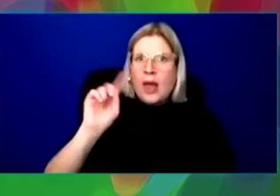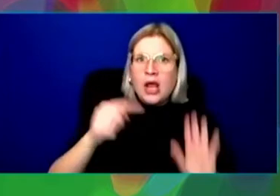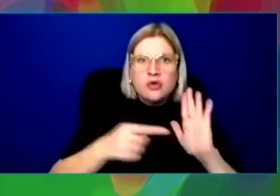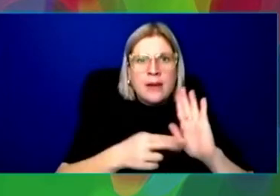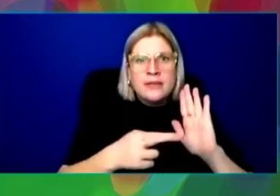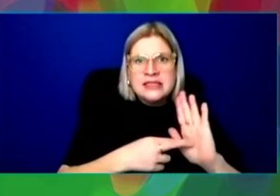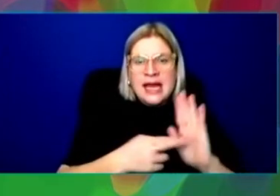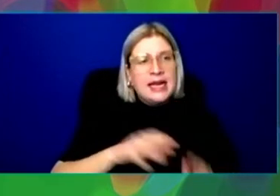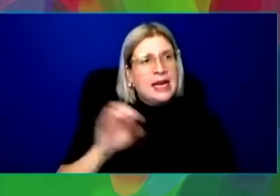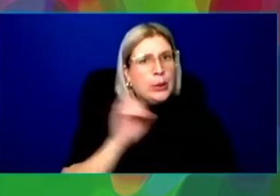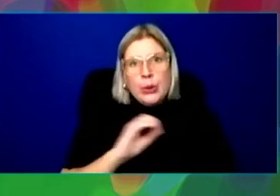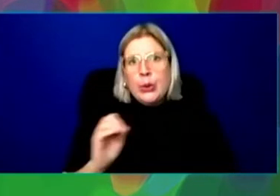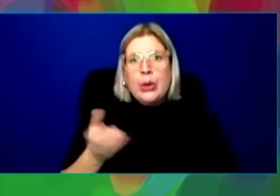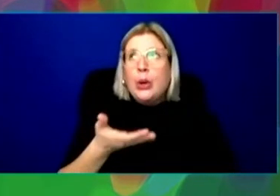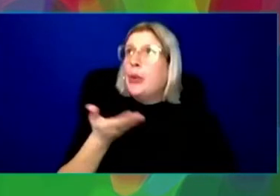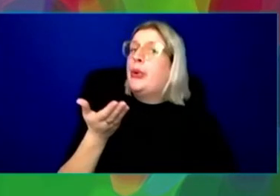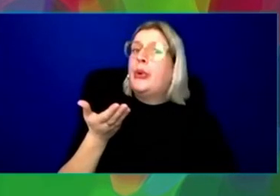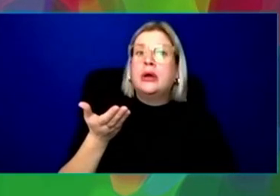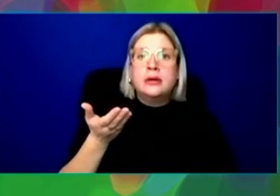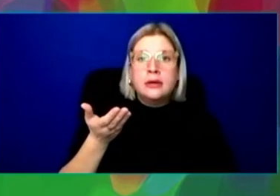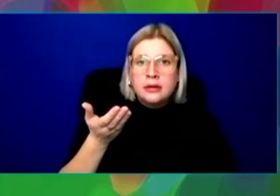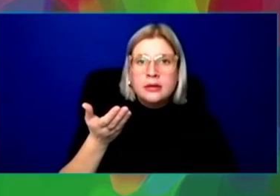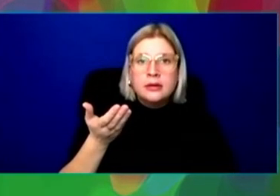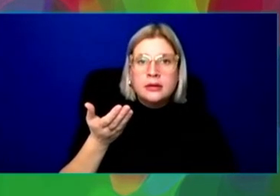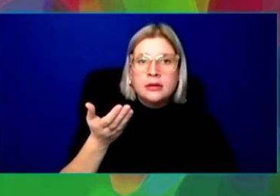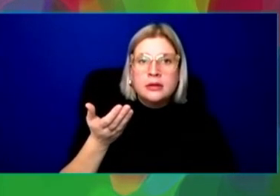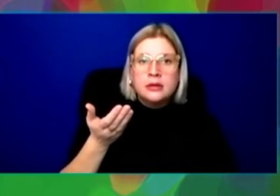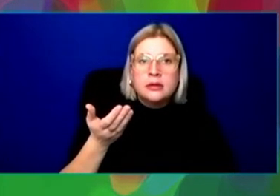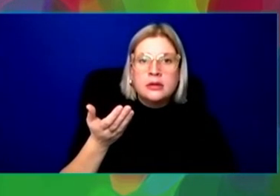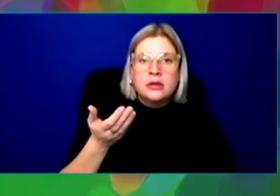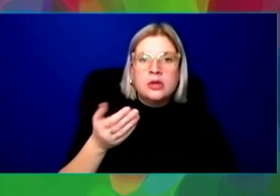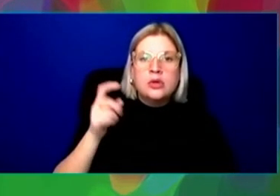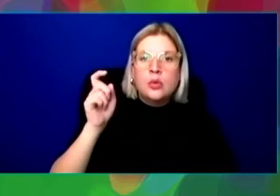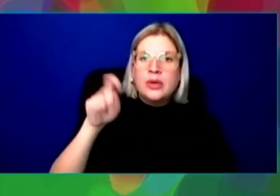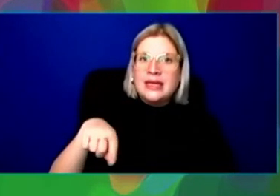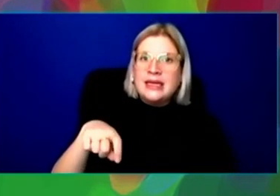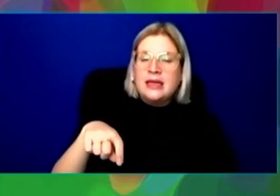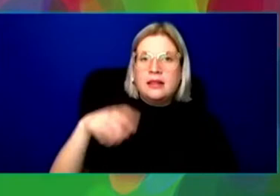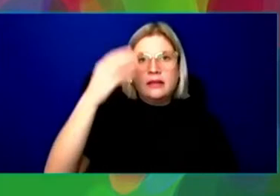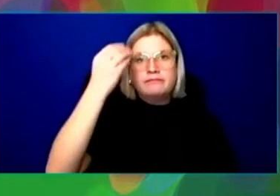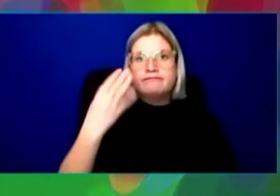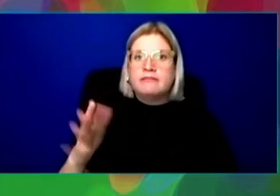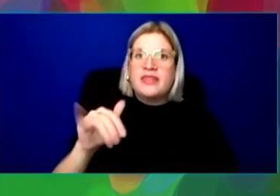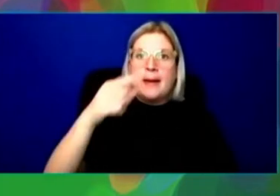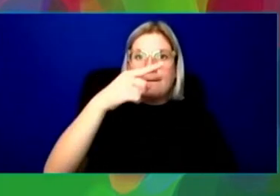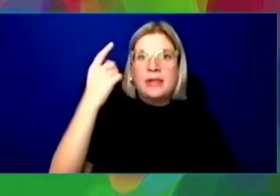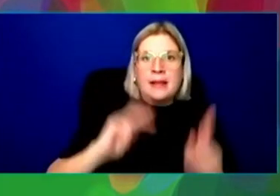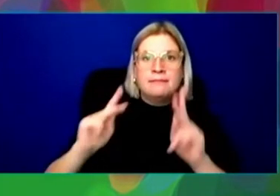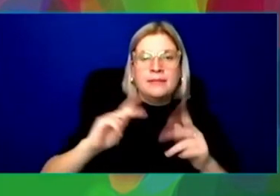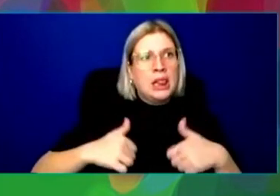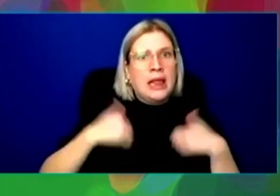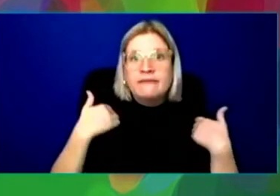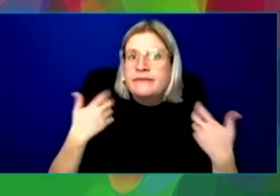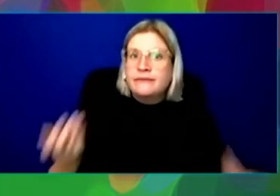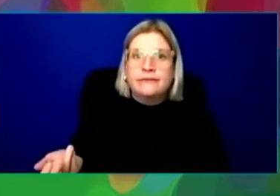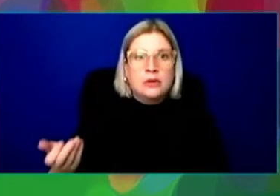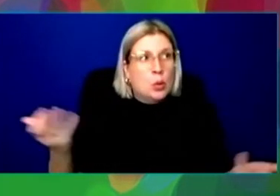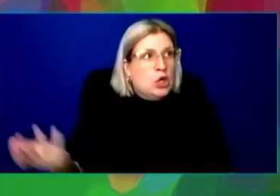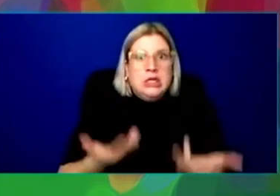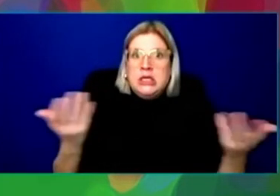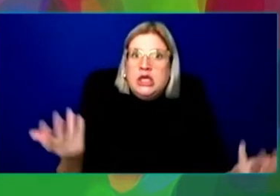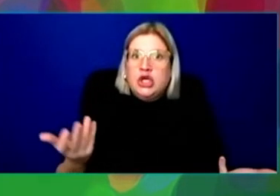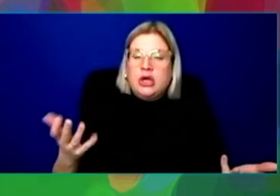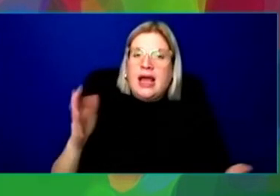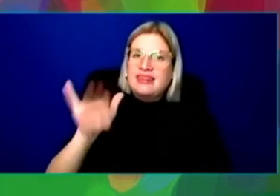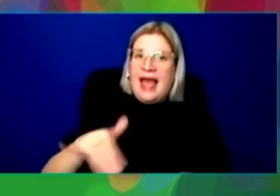to actually, it's a radical notion to be Black and live, you know? It's a mundane thing, to borrow from Martine Sims, but it's a mundane